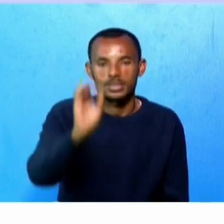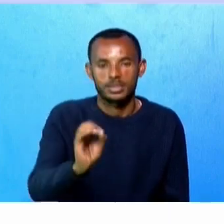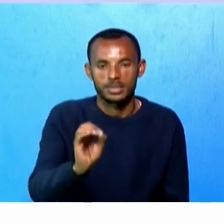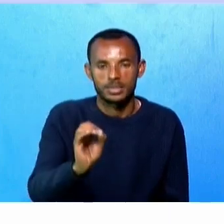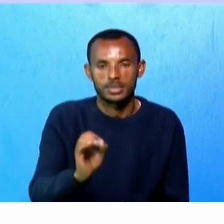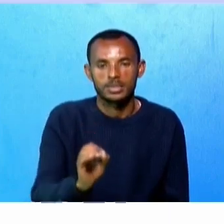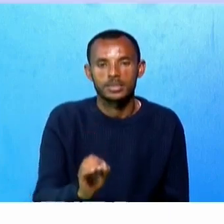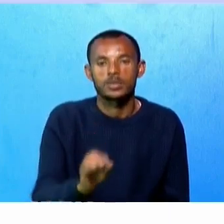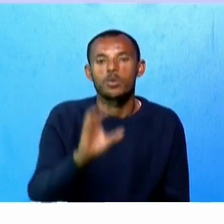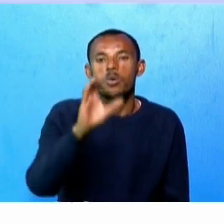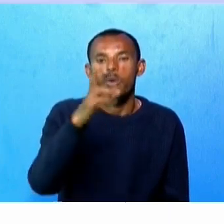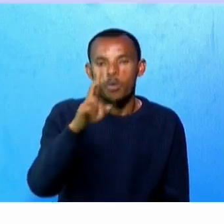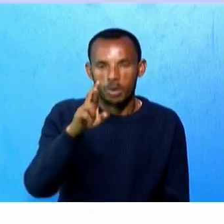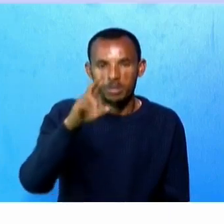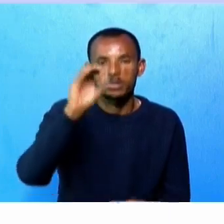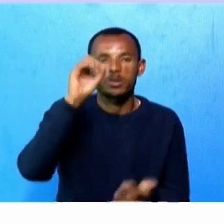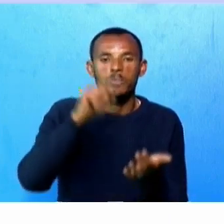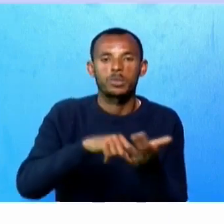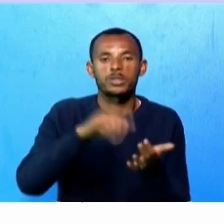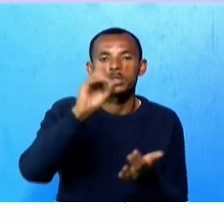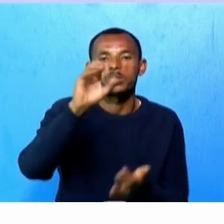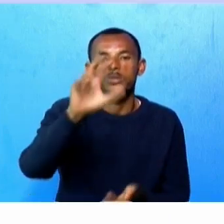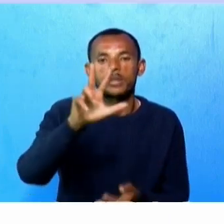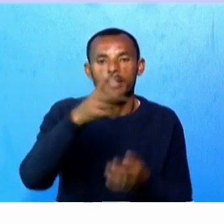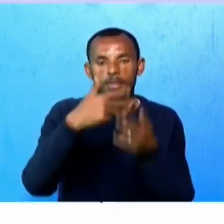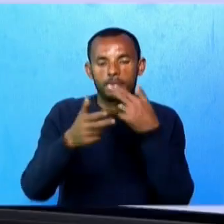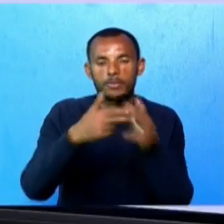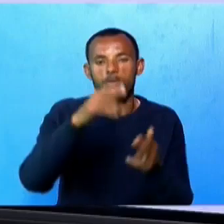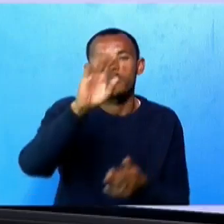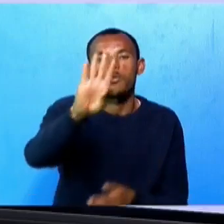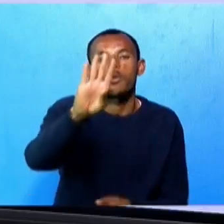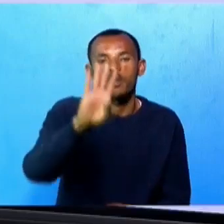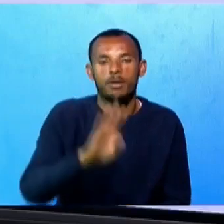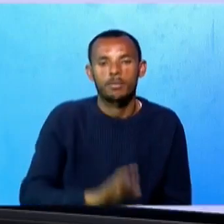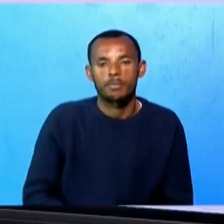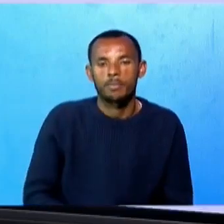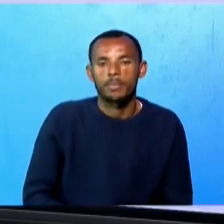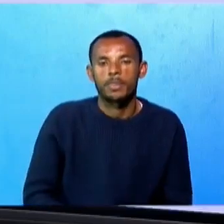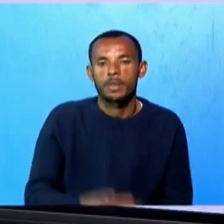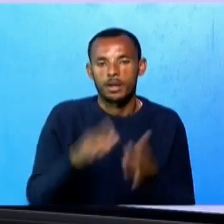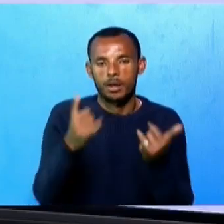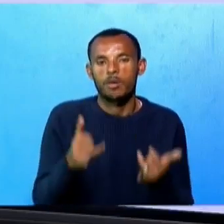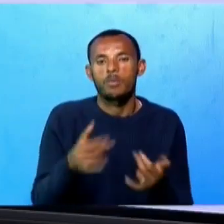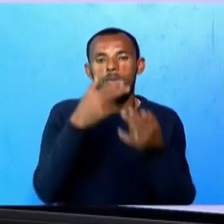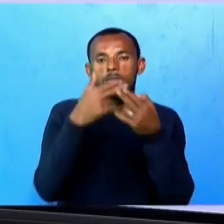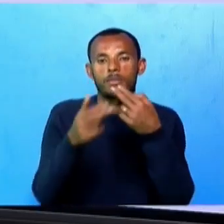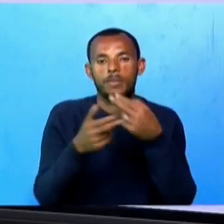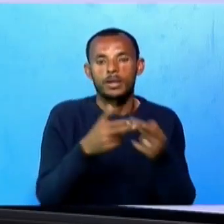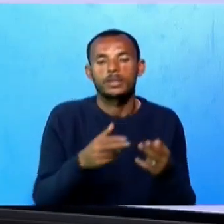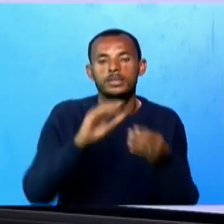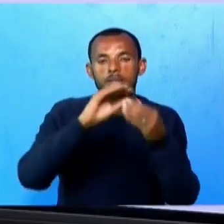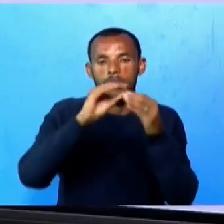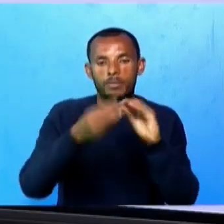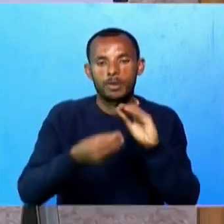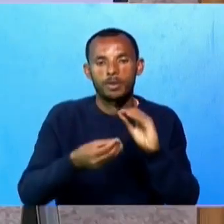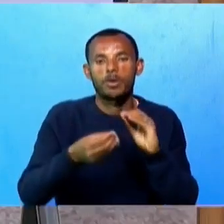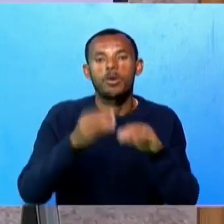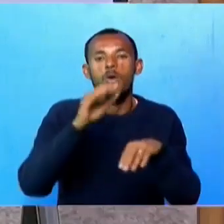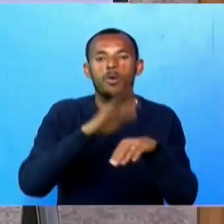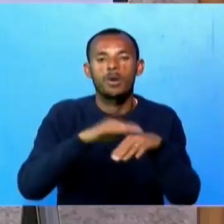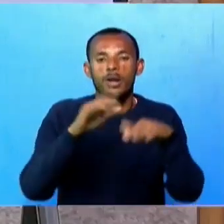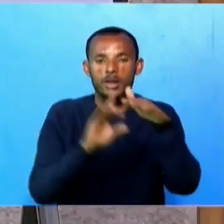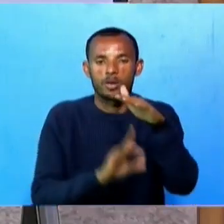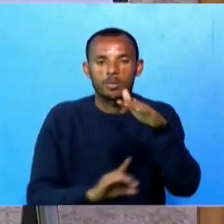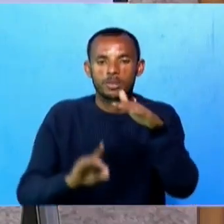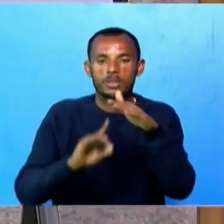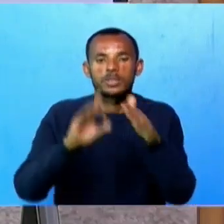Or 0.03 times 4, okay? Now multiply the numbers on the denominator.